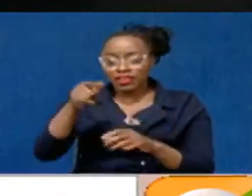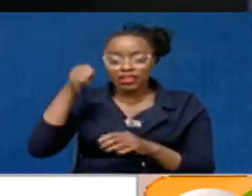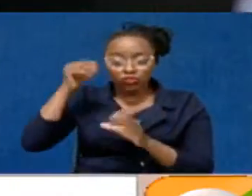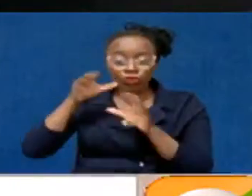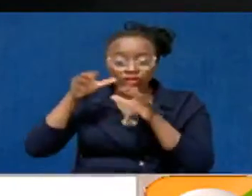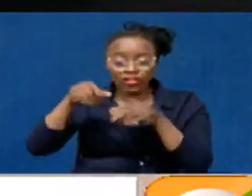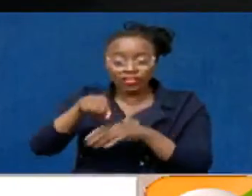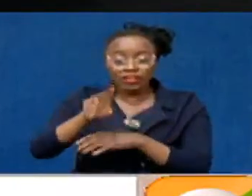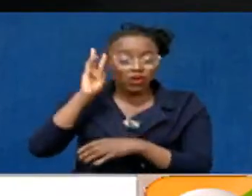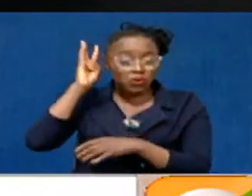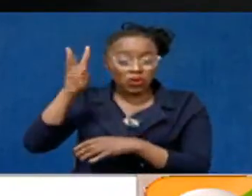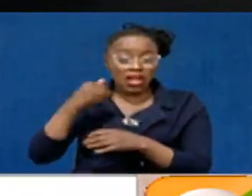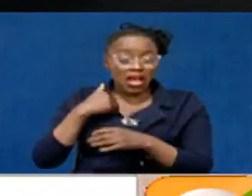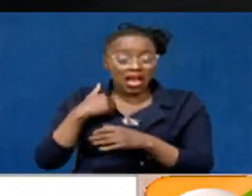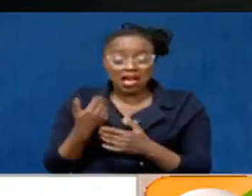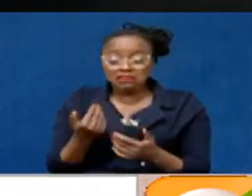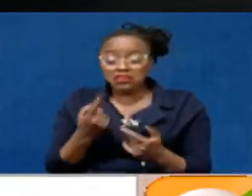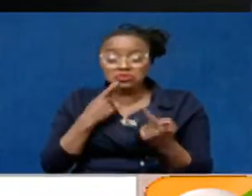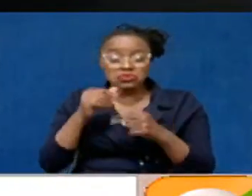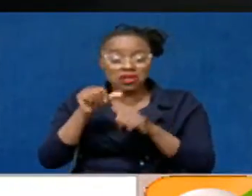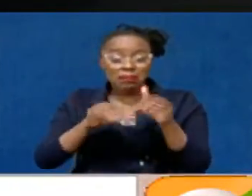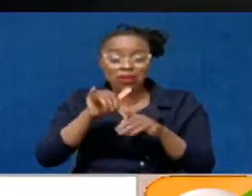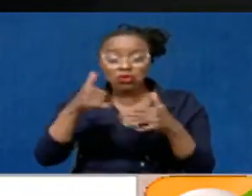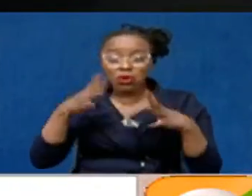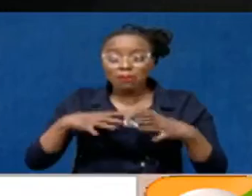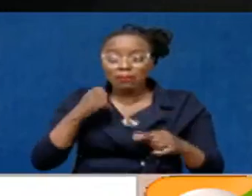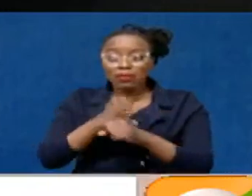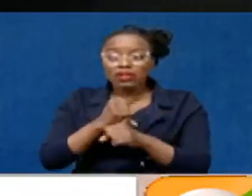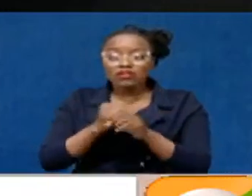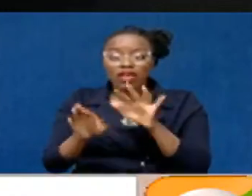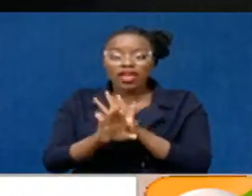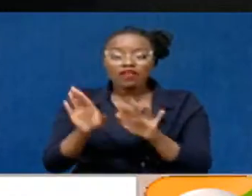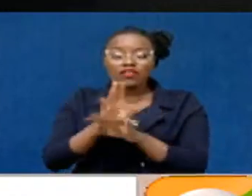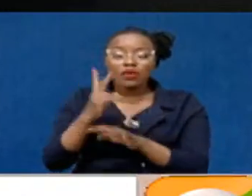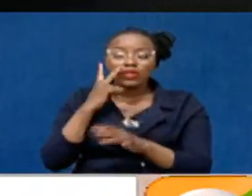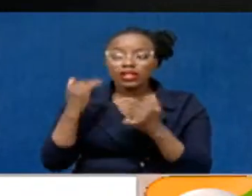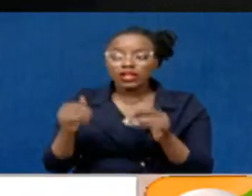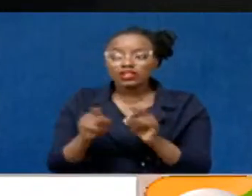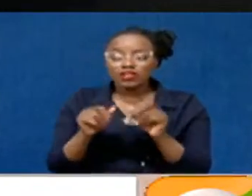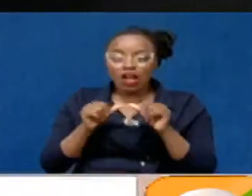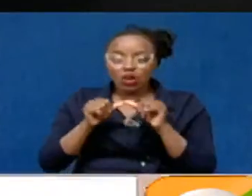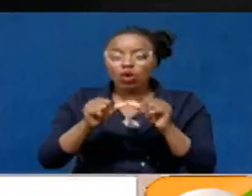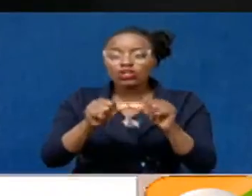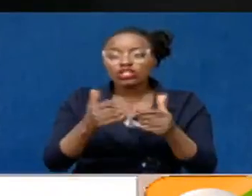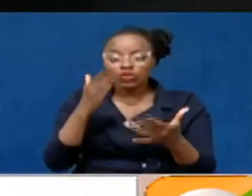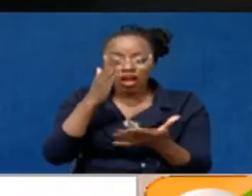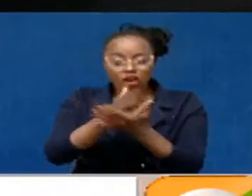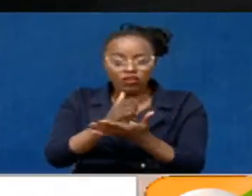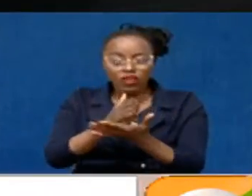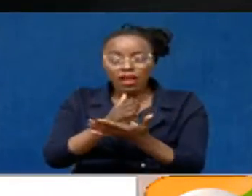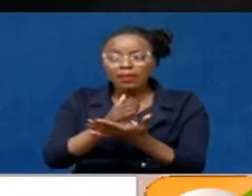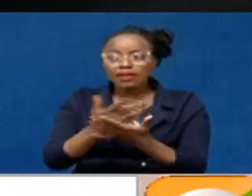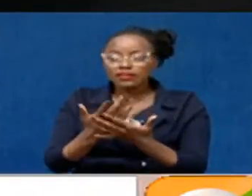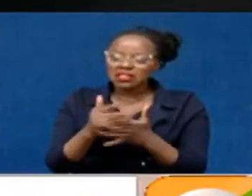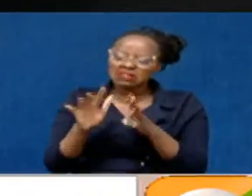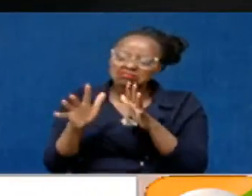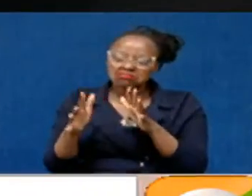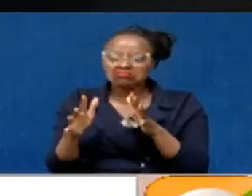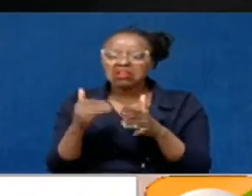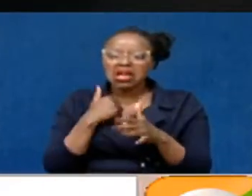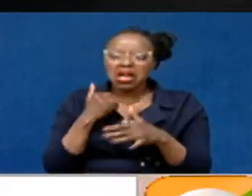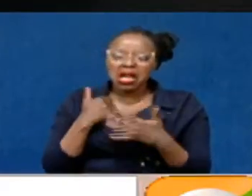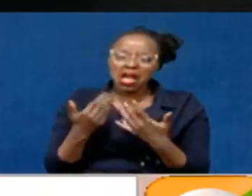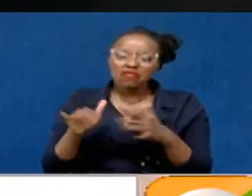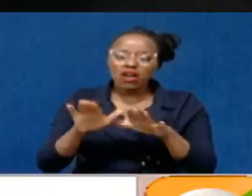party, will he continue to have a say? Is it something that he will do? But everything that we've seen now just continues to affirm the tentativeness